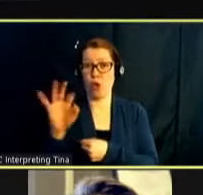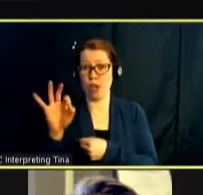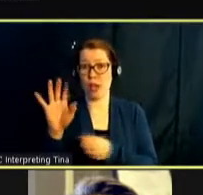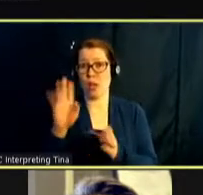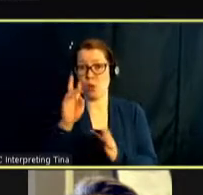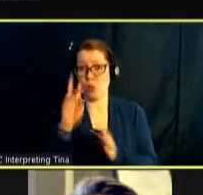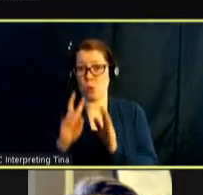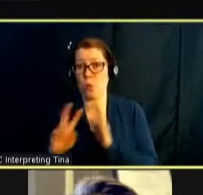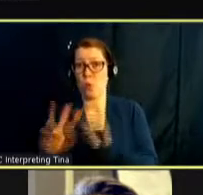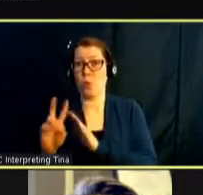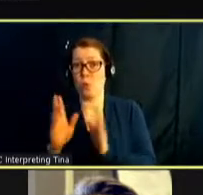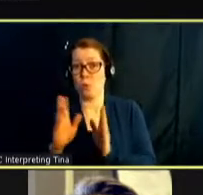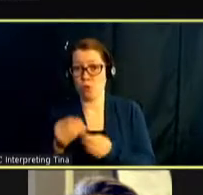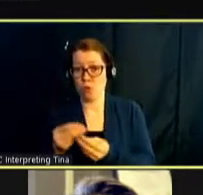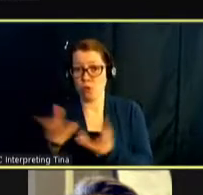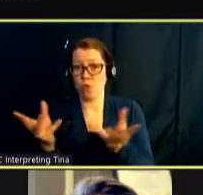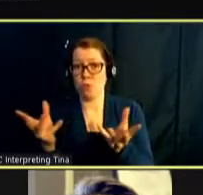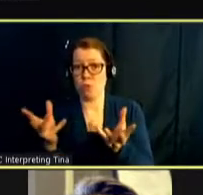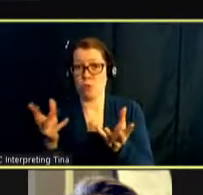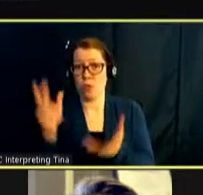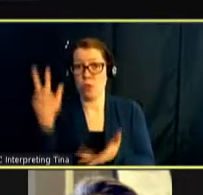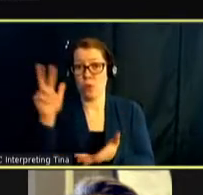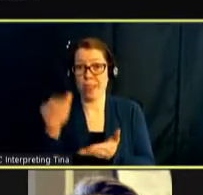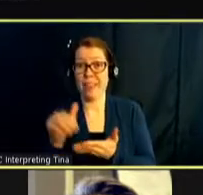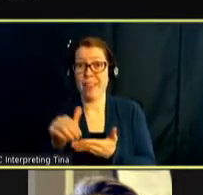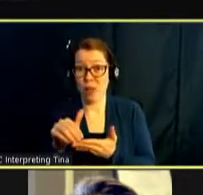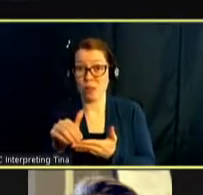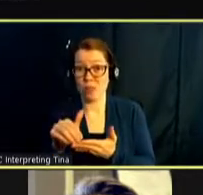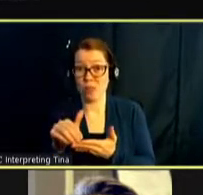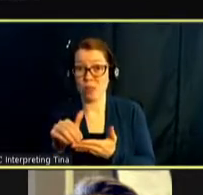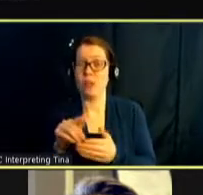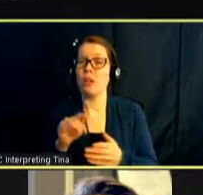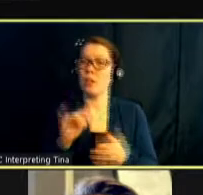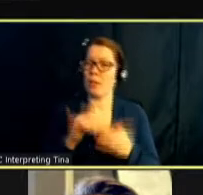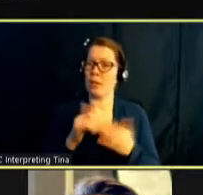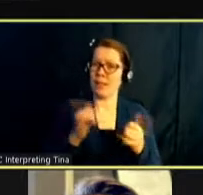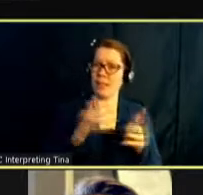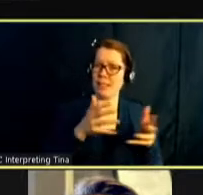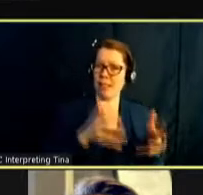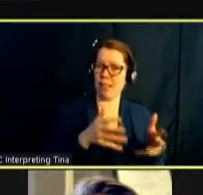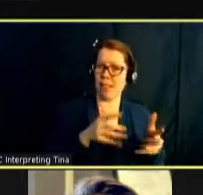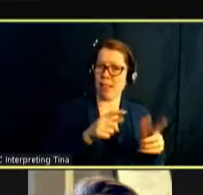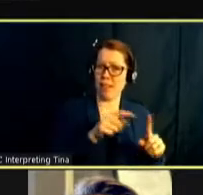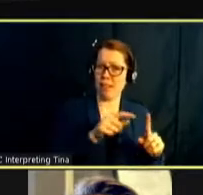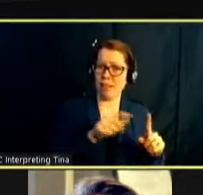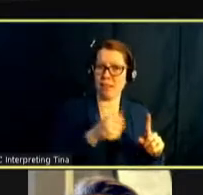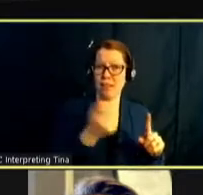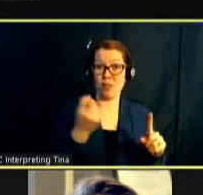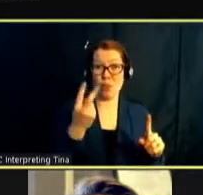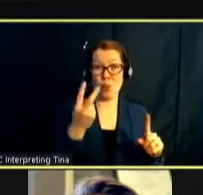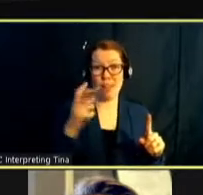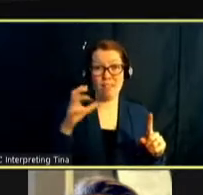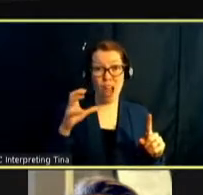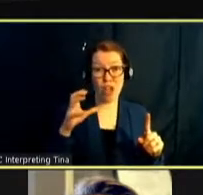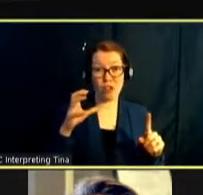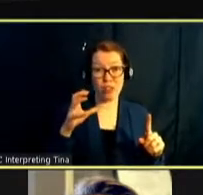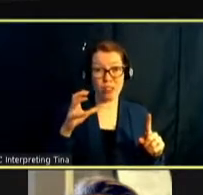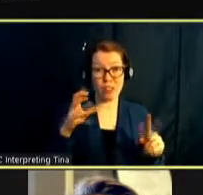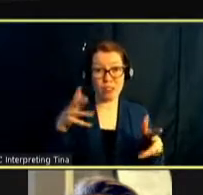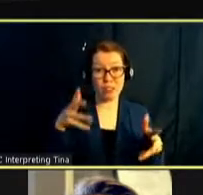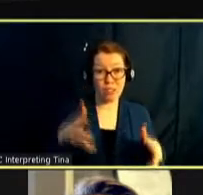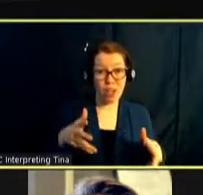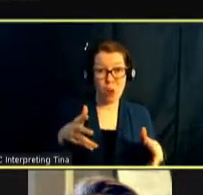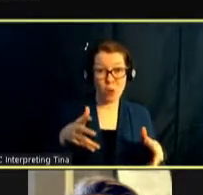plans to distribute about 3,000 of them. But that still leaves another, 1,200 doses that